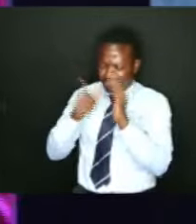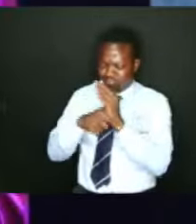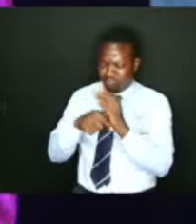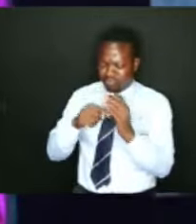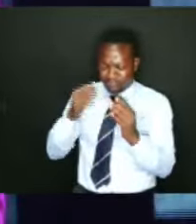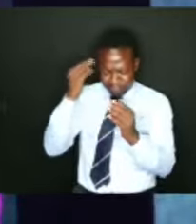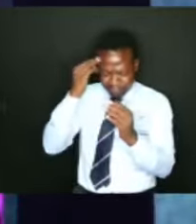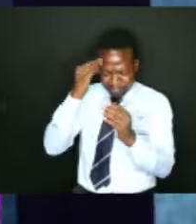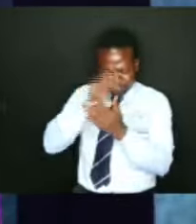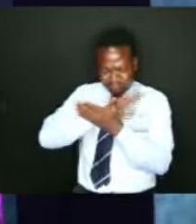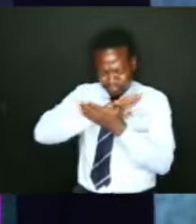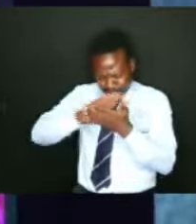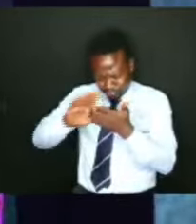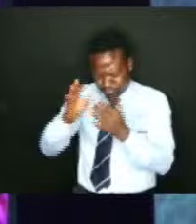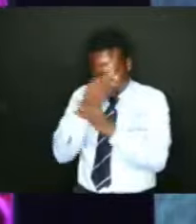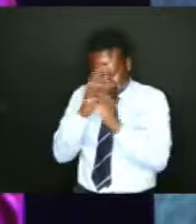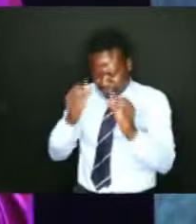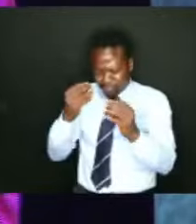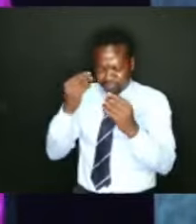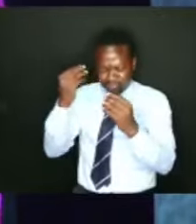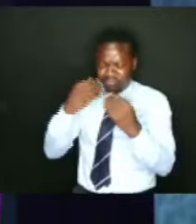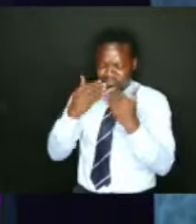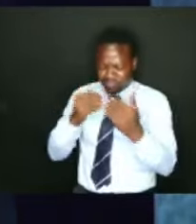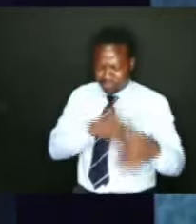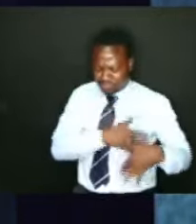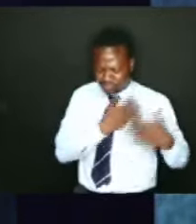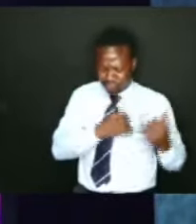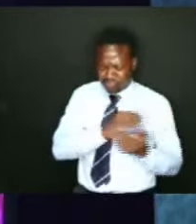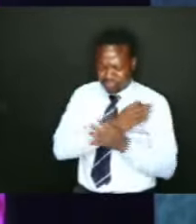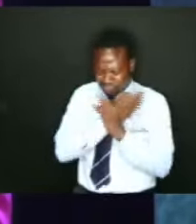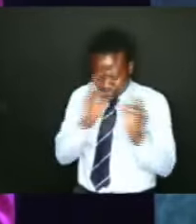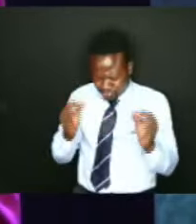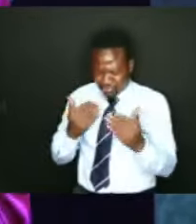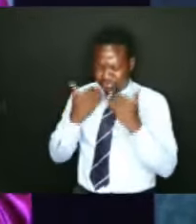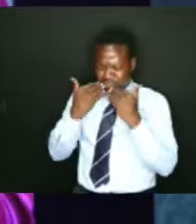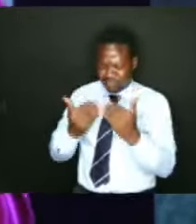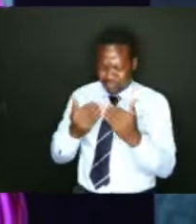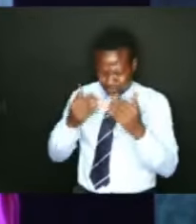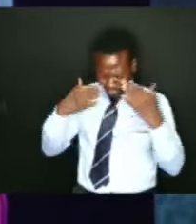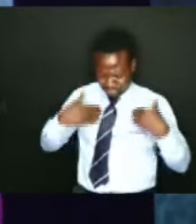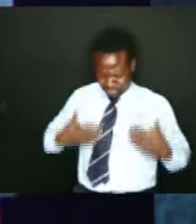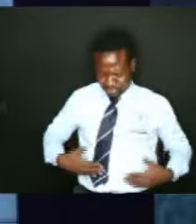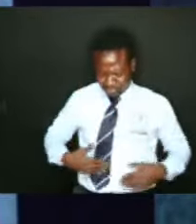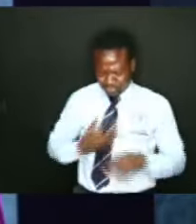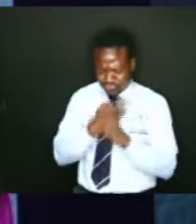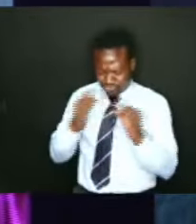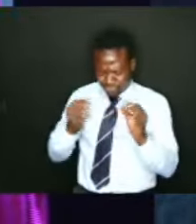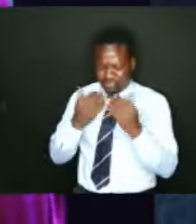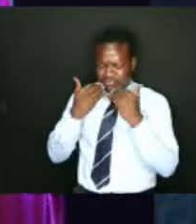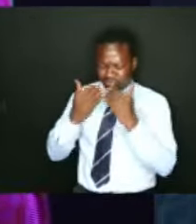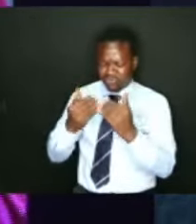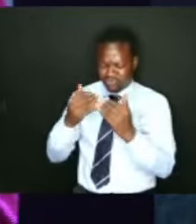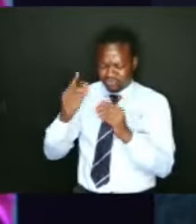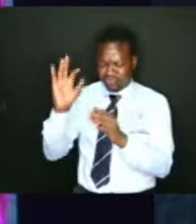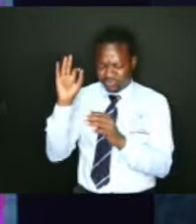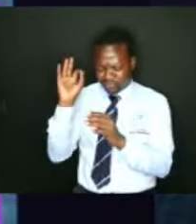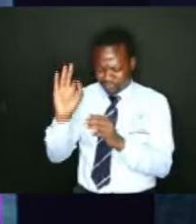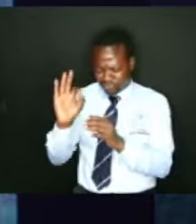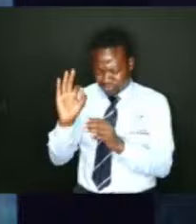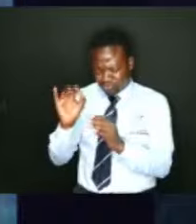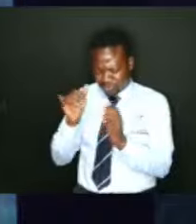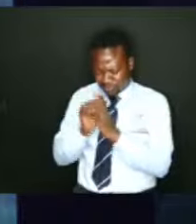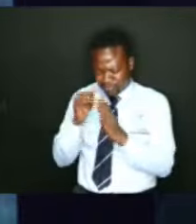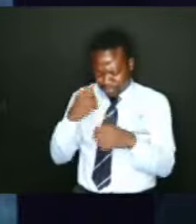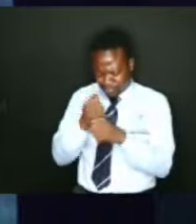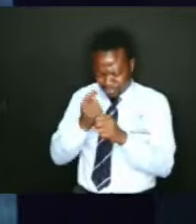of mind. Amen. Thank you for the soundness of heart. Yes, Lord. Thank you for the soundness of this body. Yes, Lord. We bless you for your word that has come to liberate us.